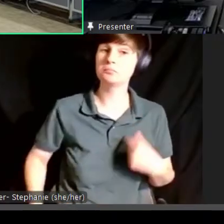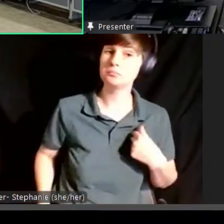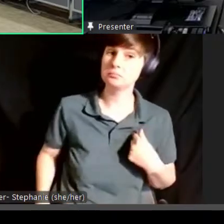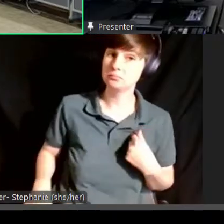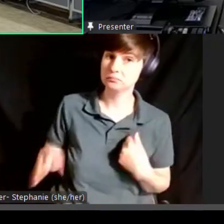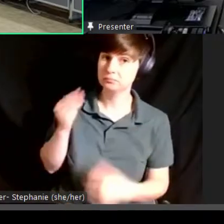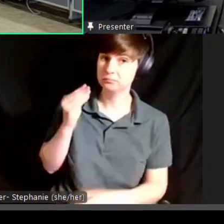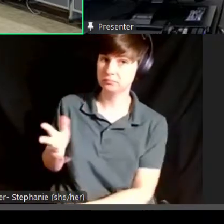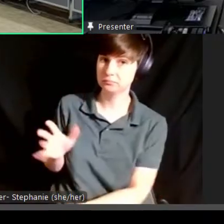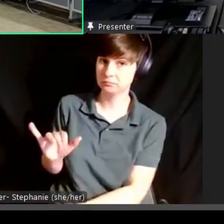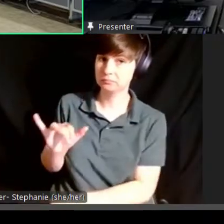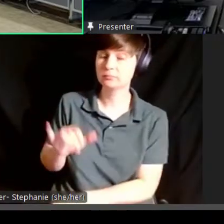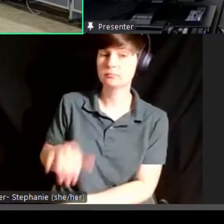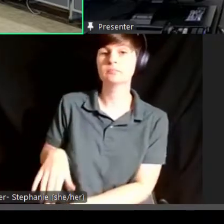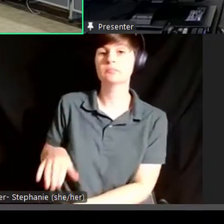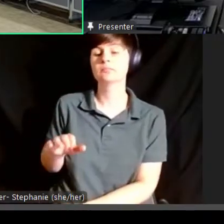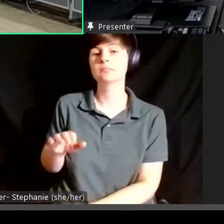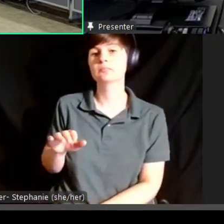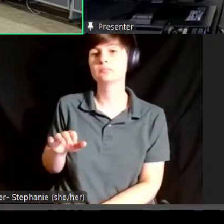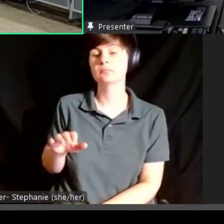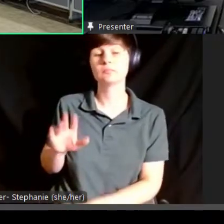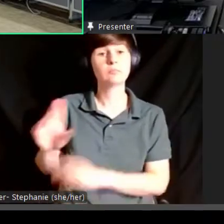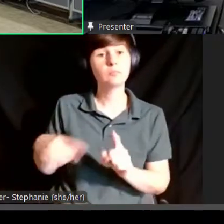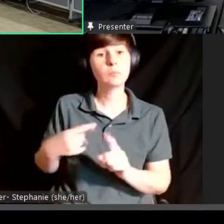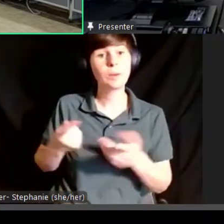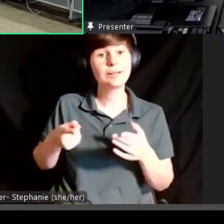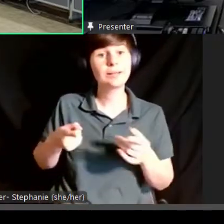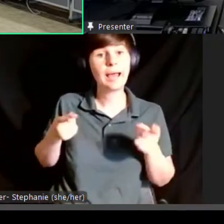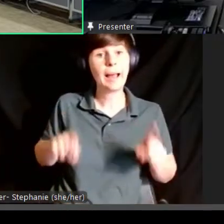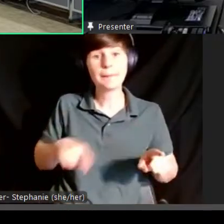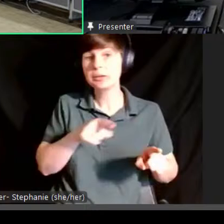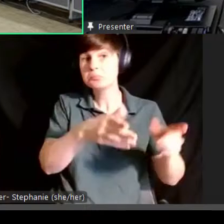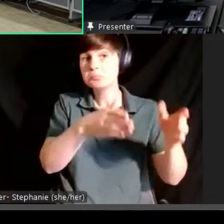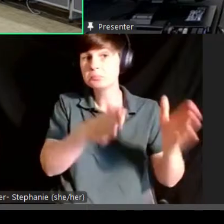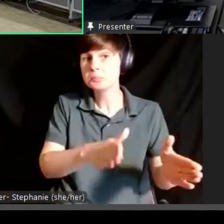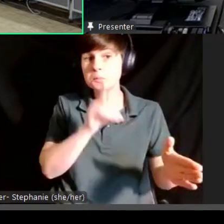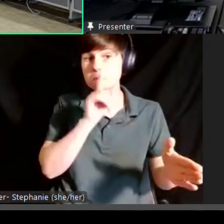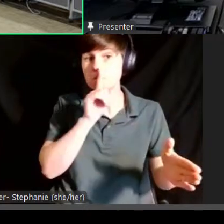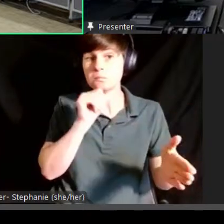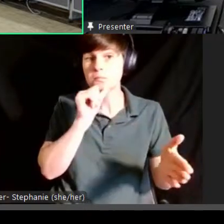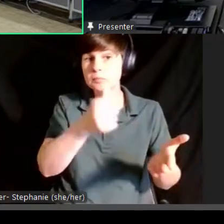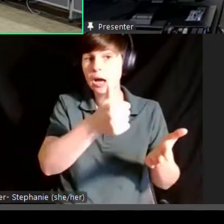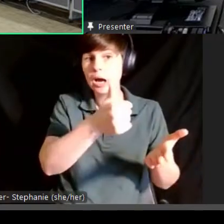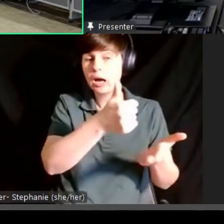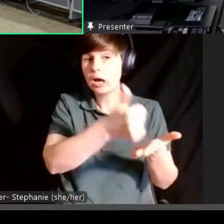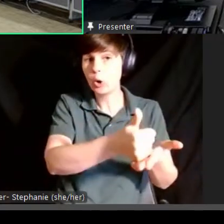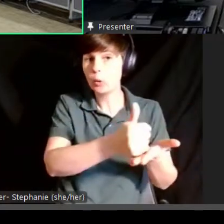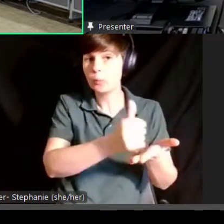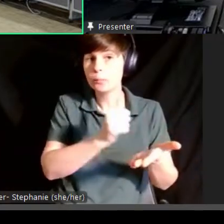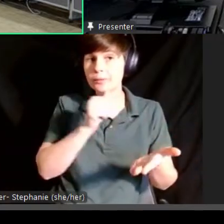the CSA is not at the platform, then the operator is to get off and put the gap filler. And that's why the gap fillers are